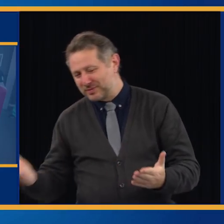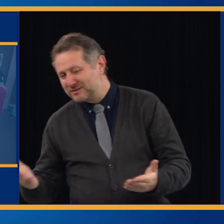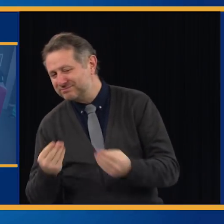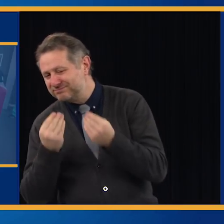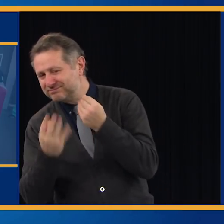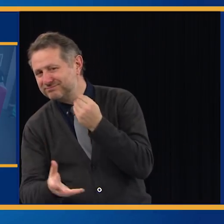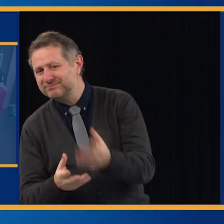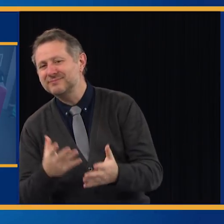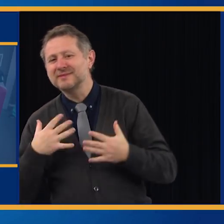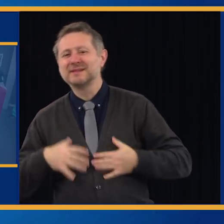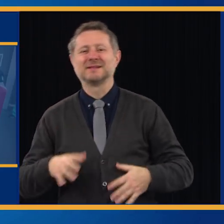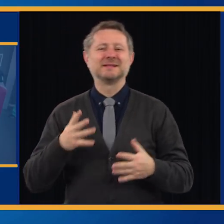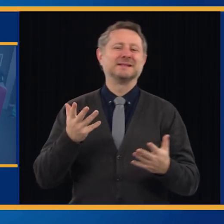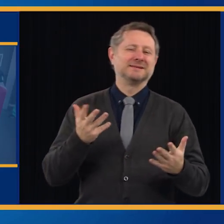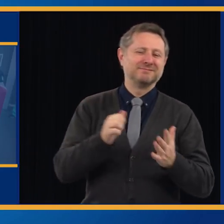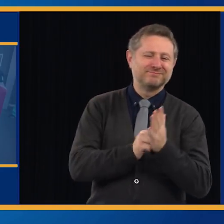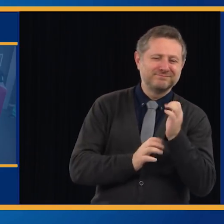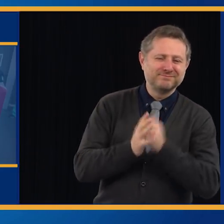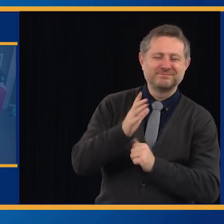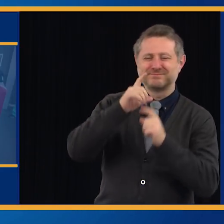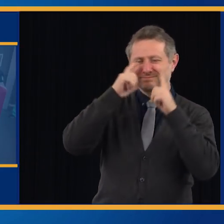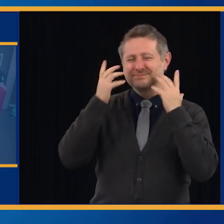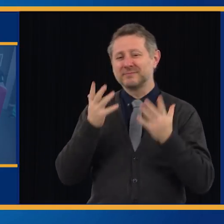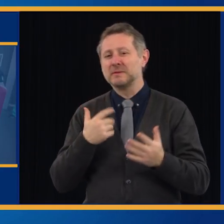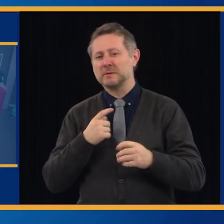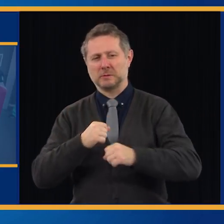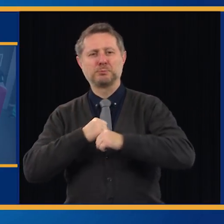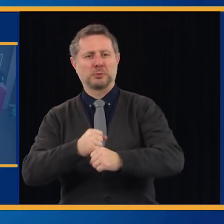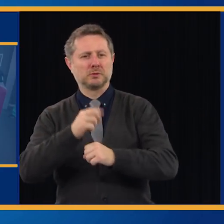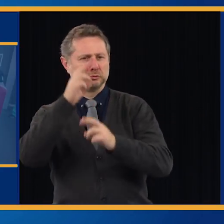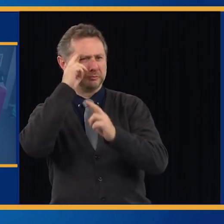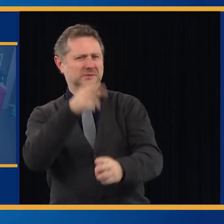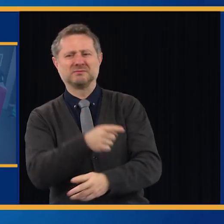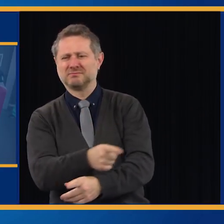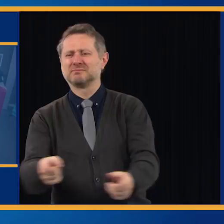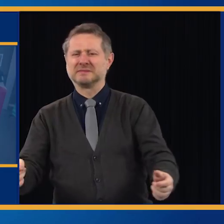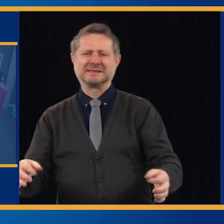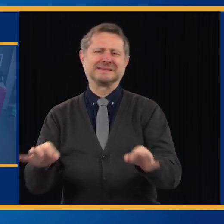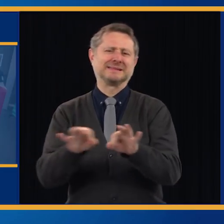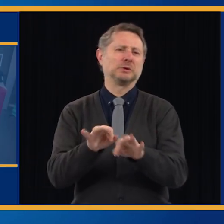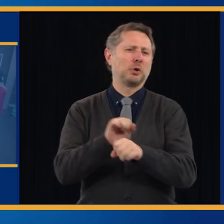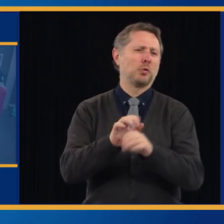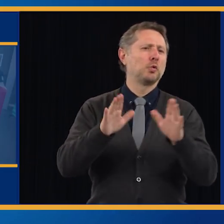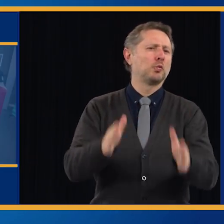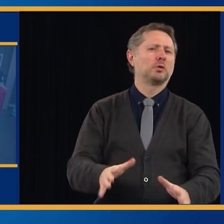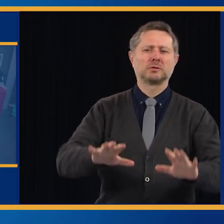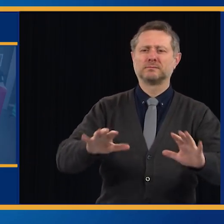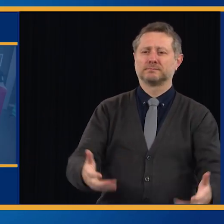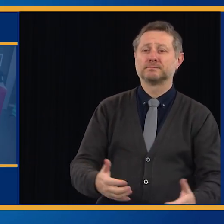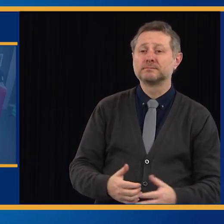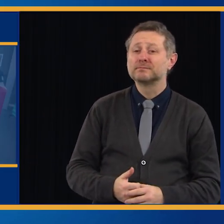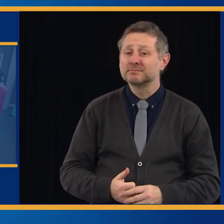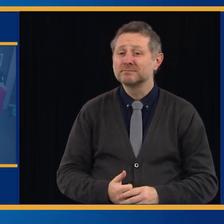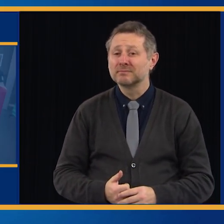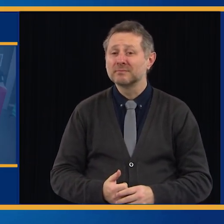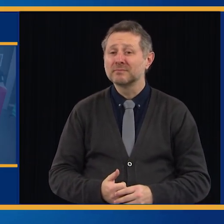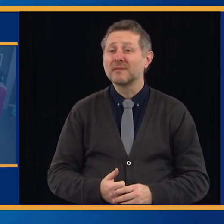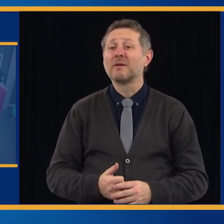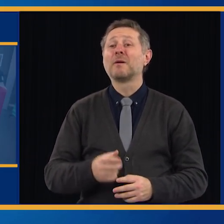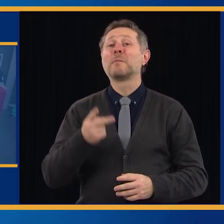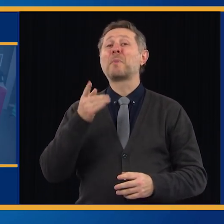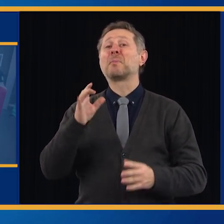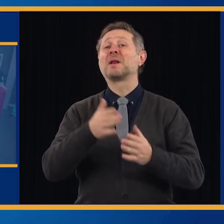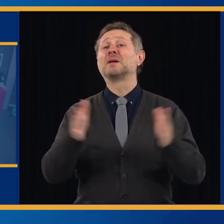line. Protect and respect the essential workers. Public transportation, we've kept